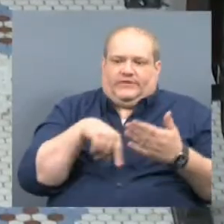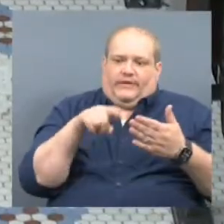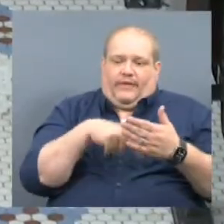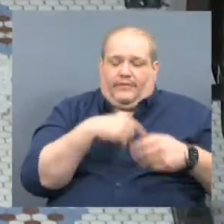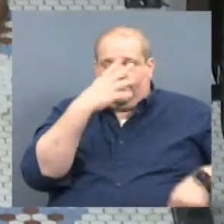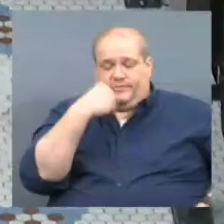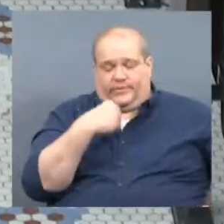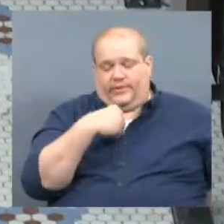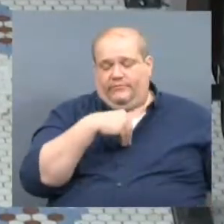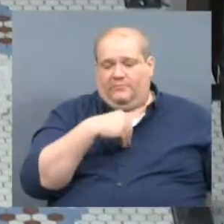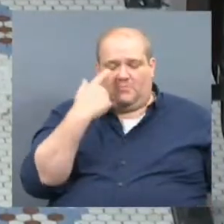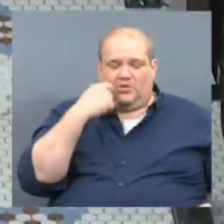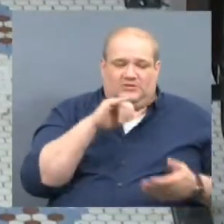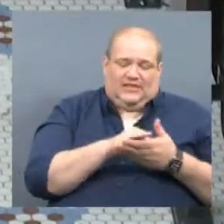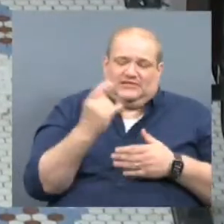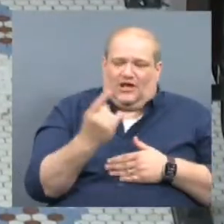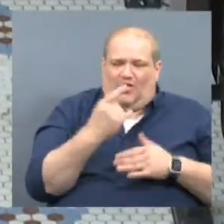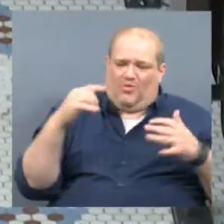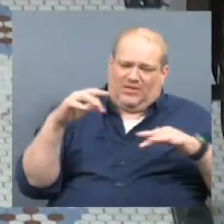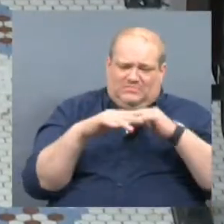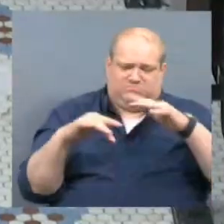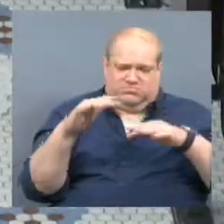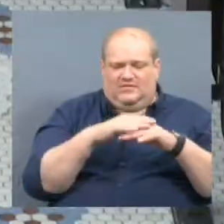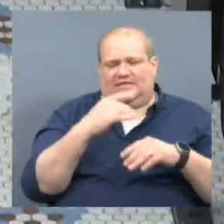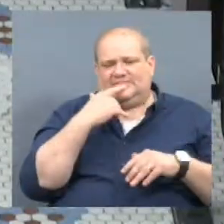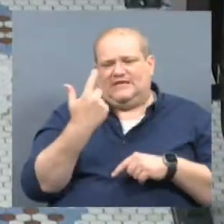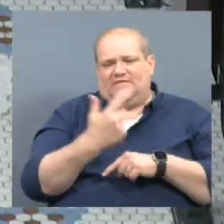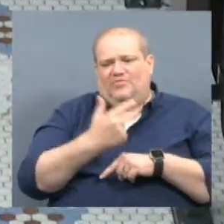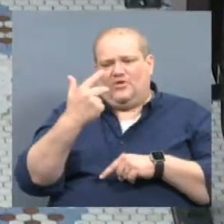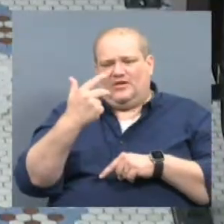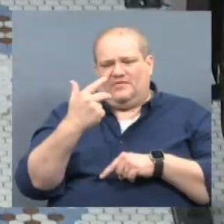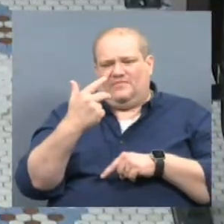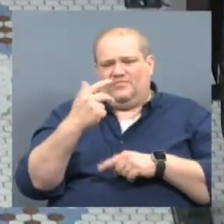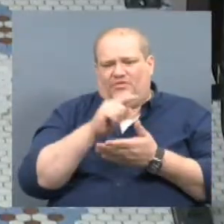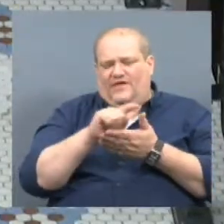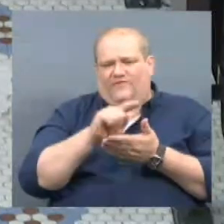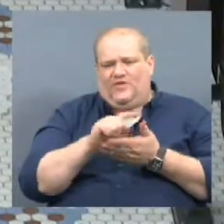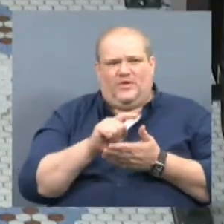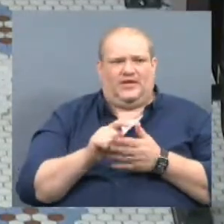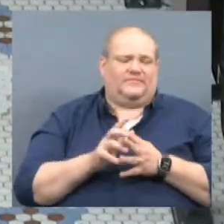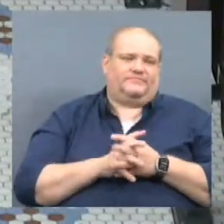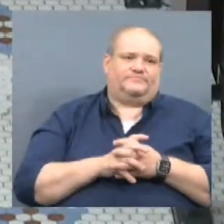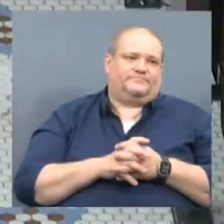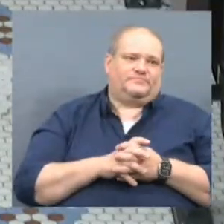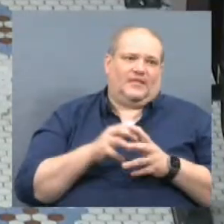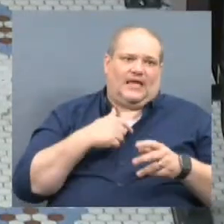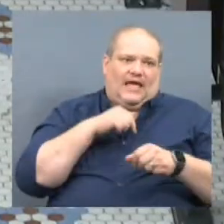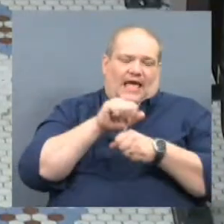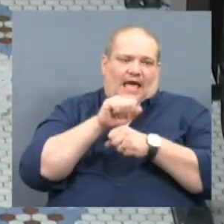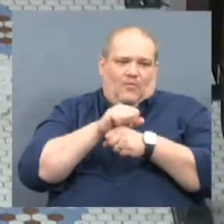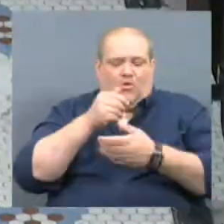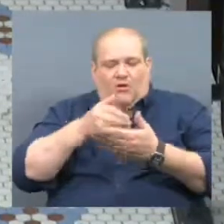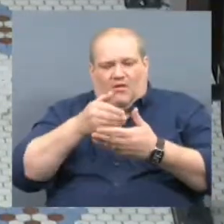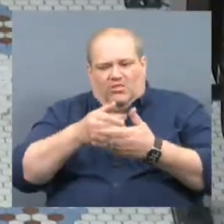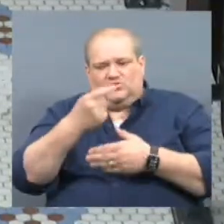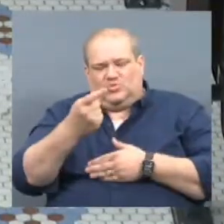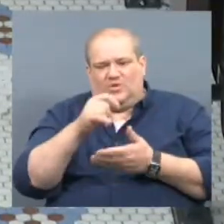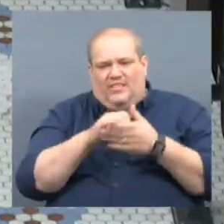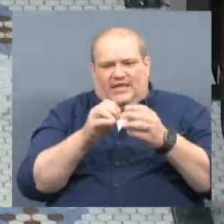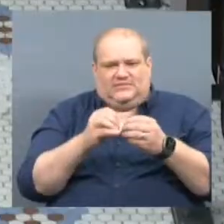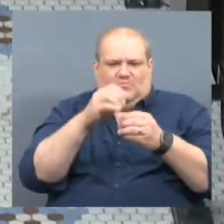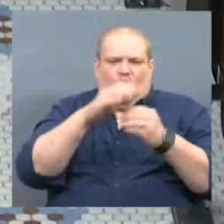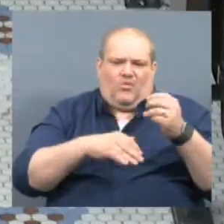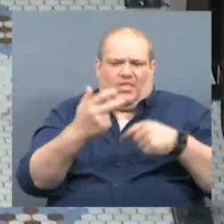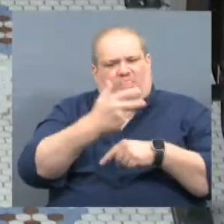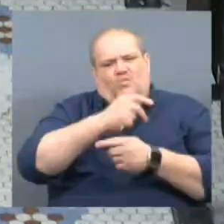sleeping because, it's always something going on. They said 3 days a week, I work right by one. It's more than 3